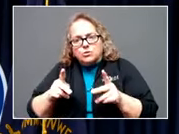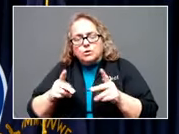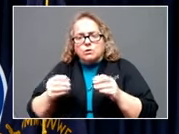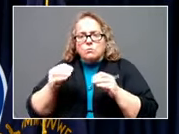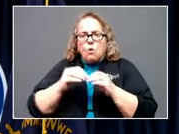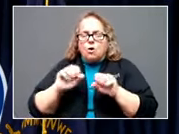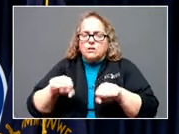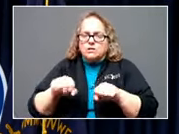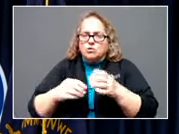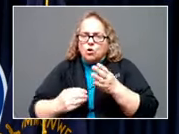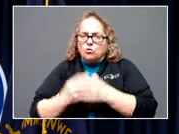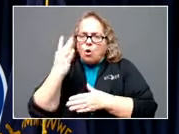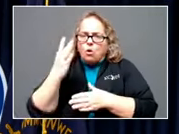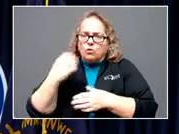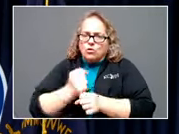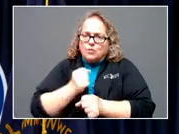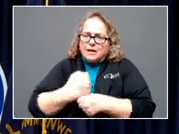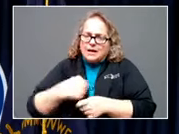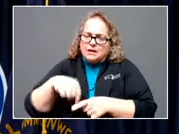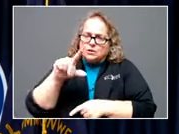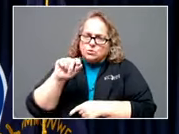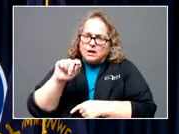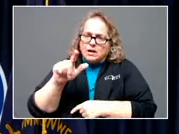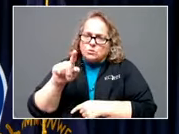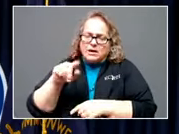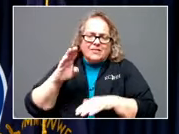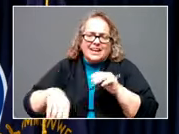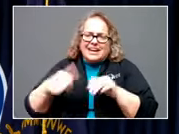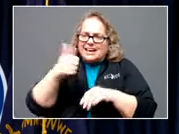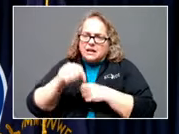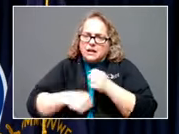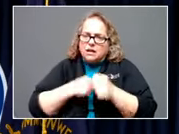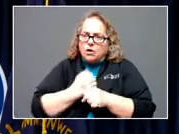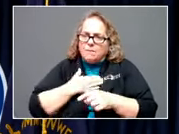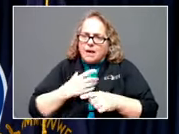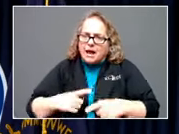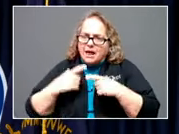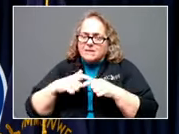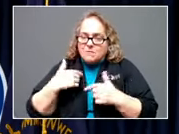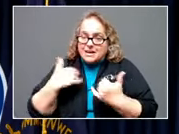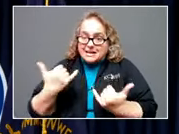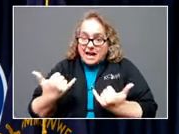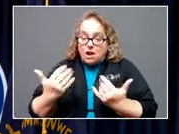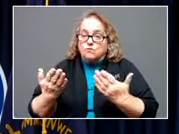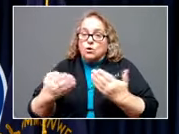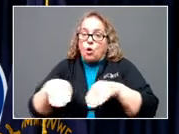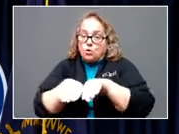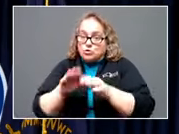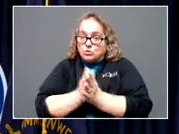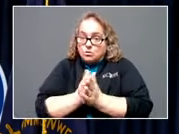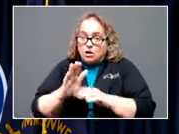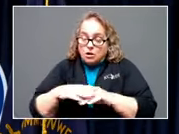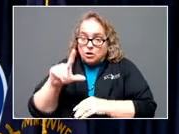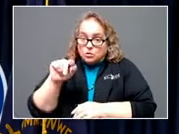in 2021 than at any year in my lifetime. We have now closed the books on 2021,